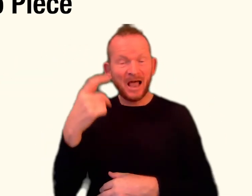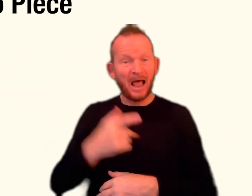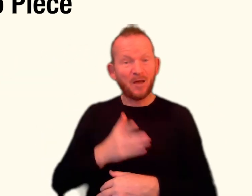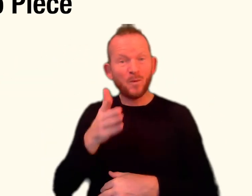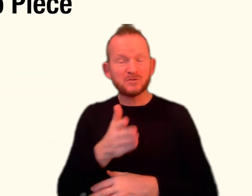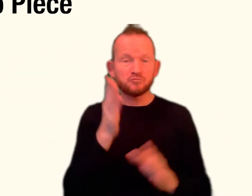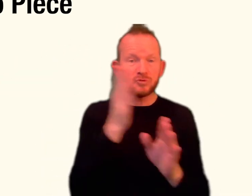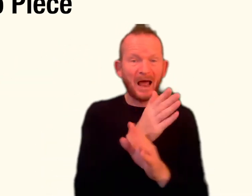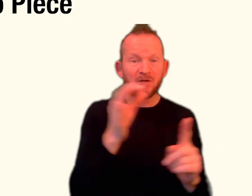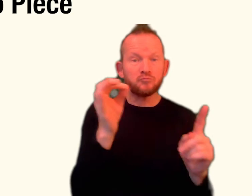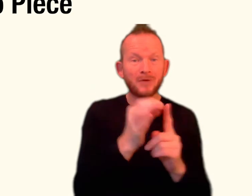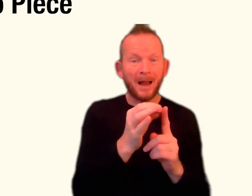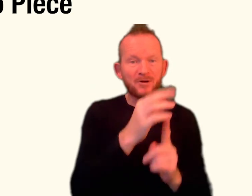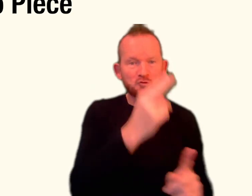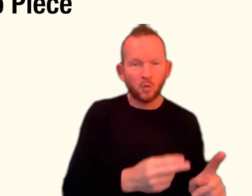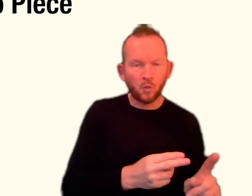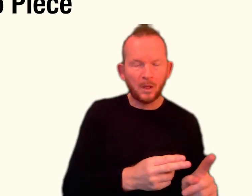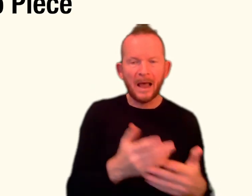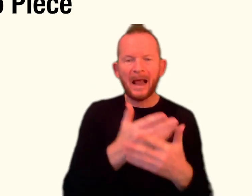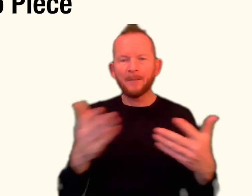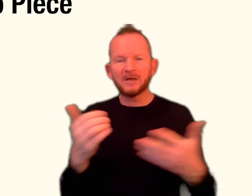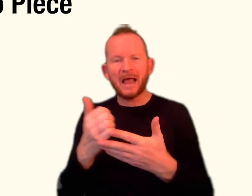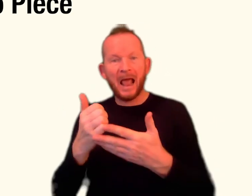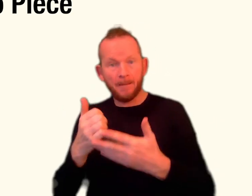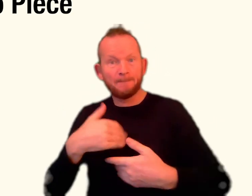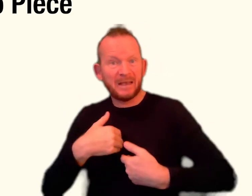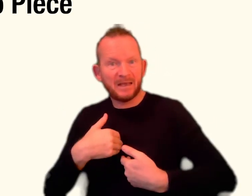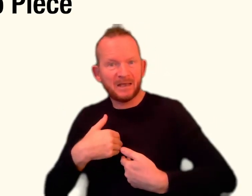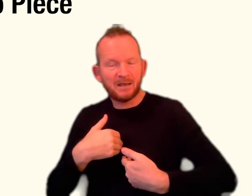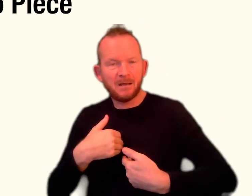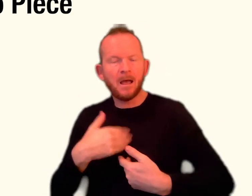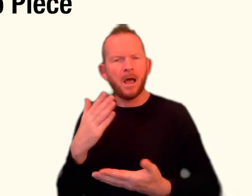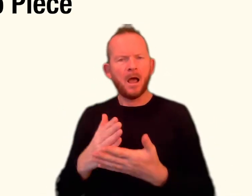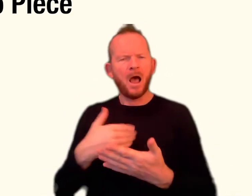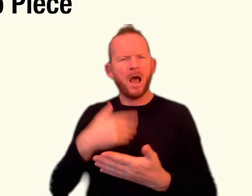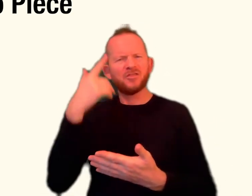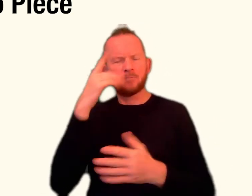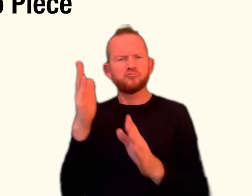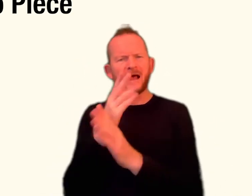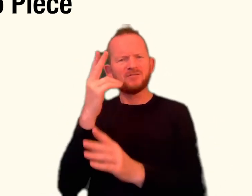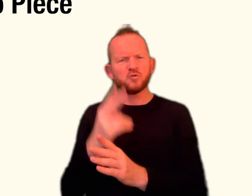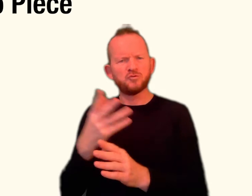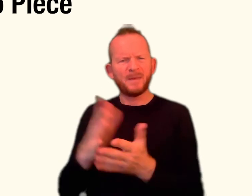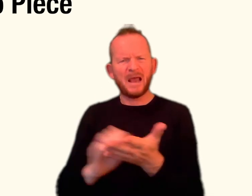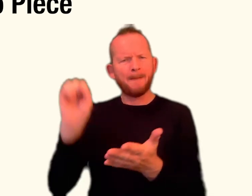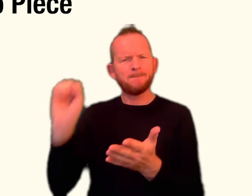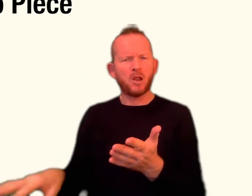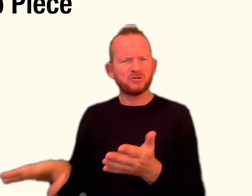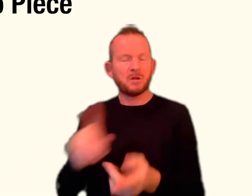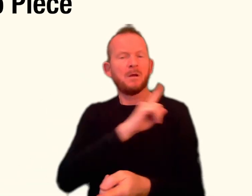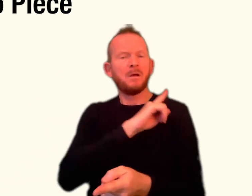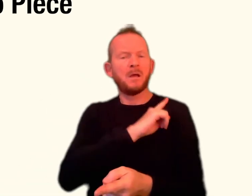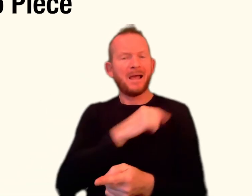private primary school and how much that helped me, I actually think that private schools should be abolished, because I think